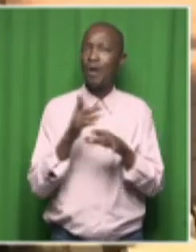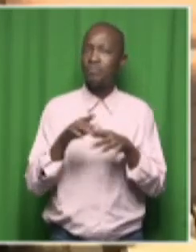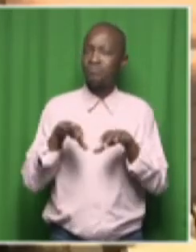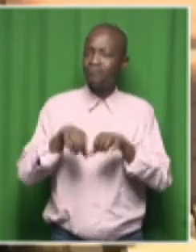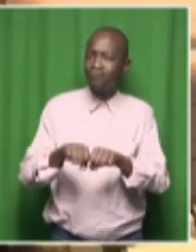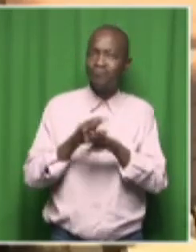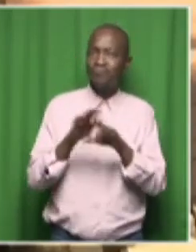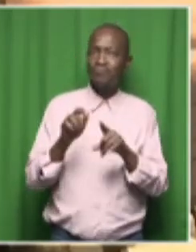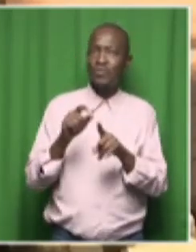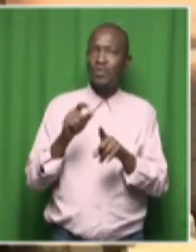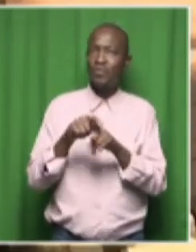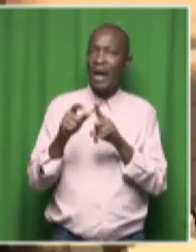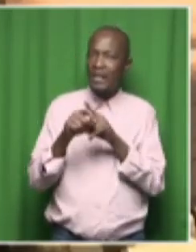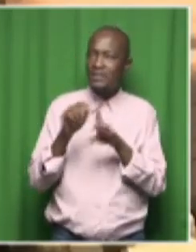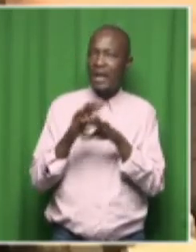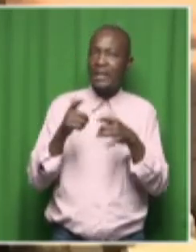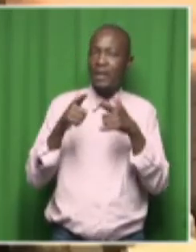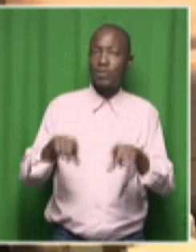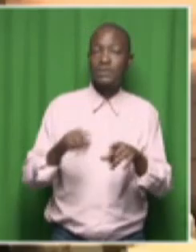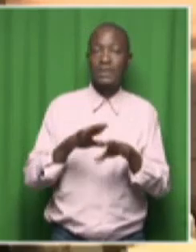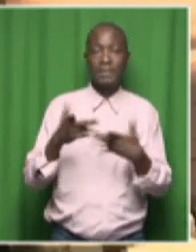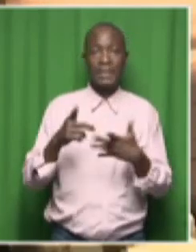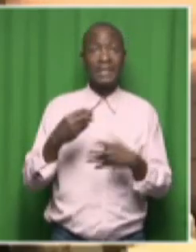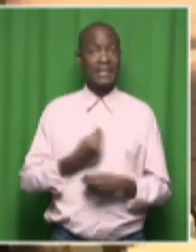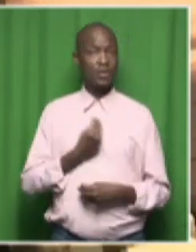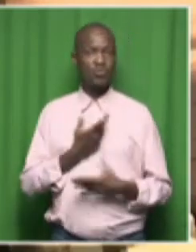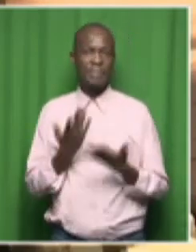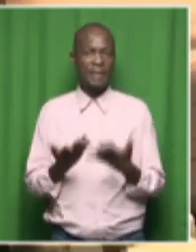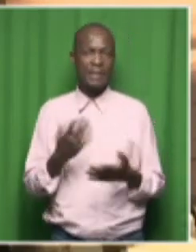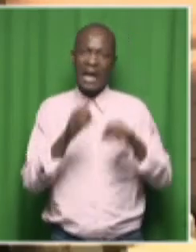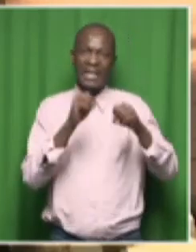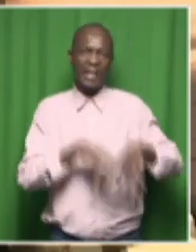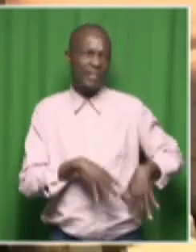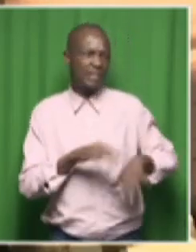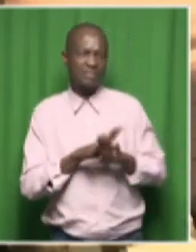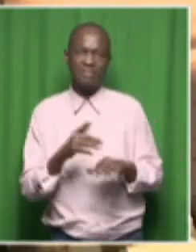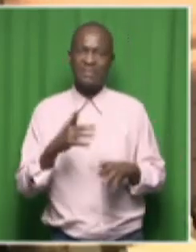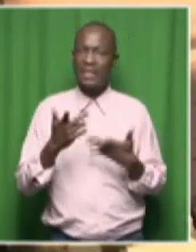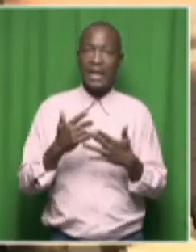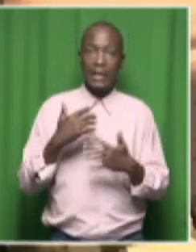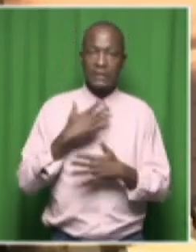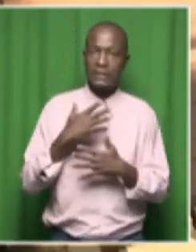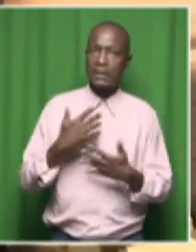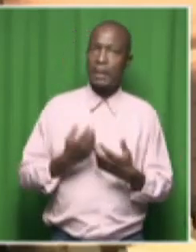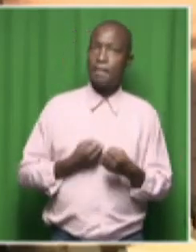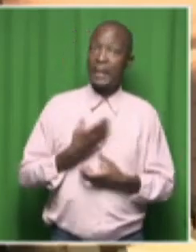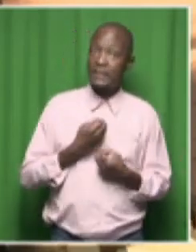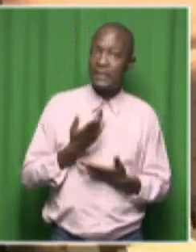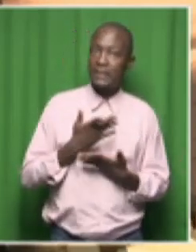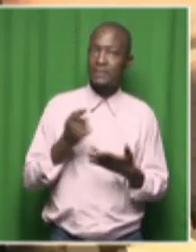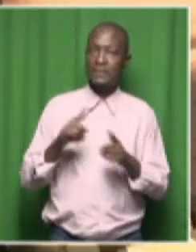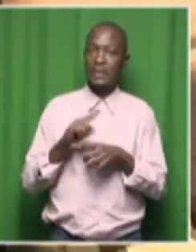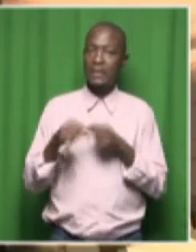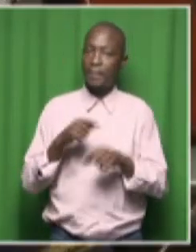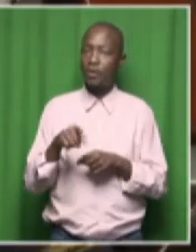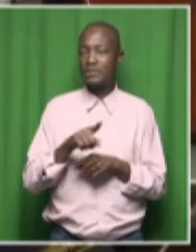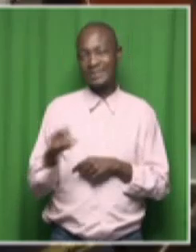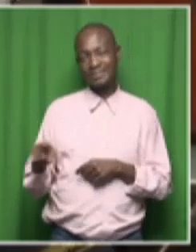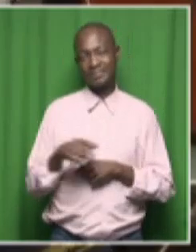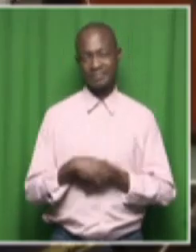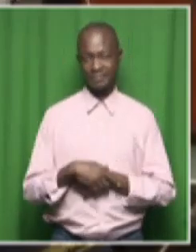are letting go of it, that they're not embracing it and are as passionate about it as you would perhaps like to see them?